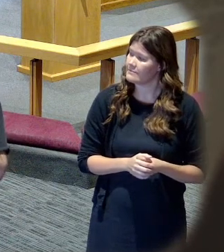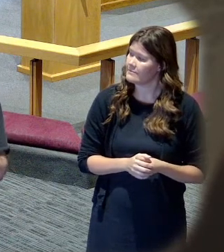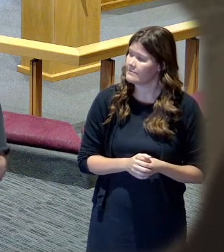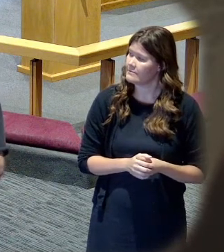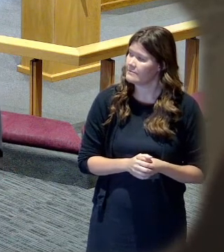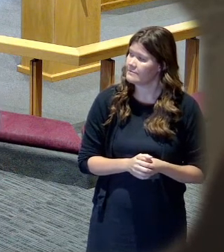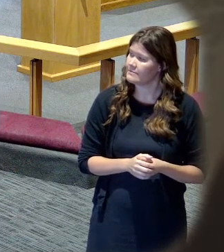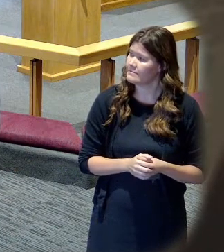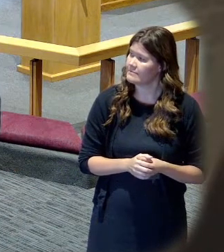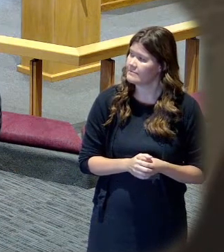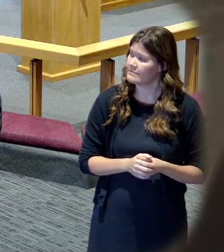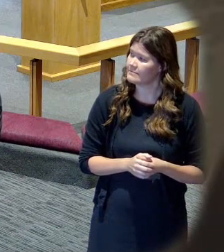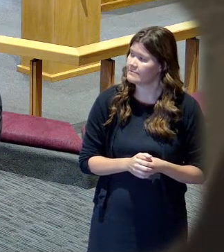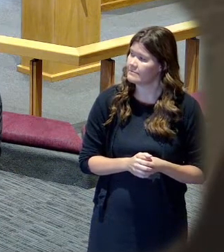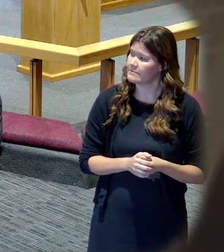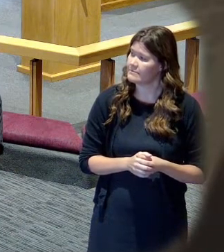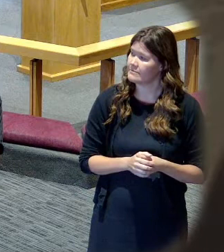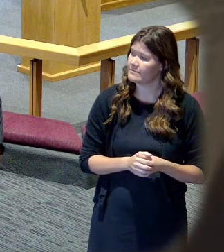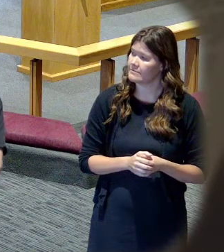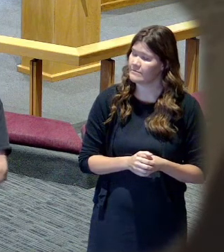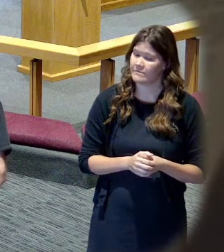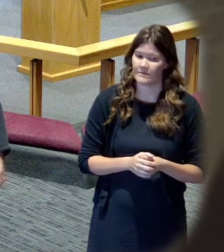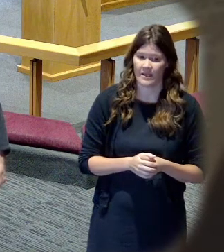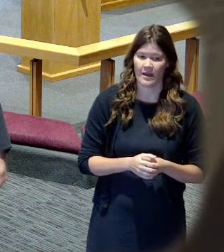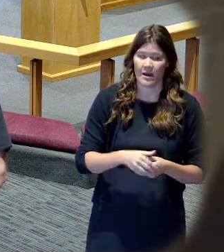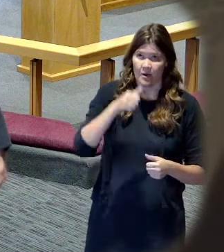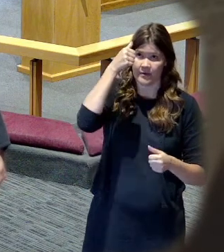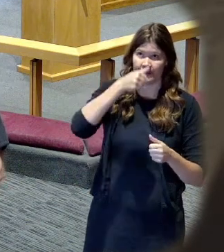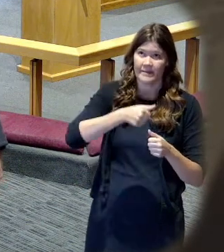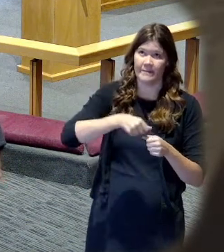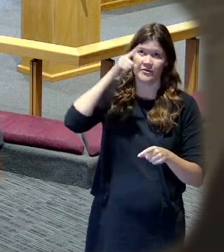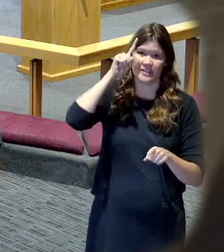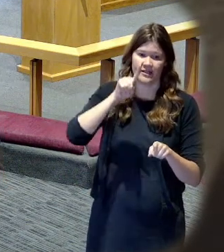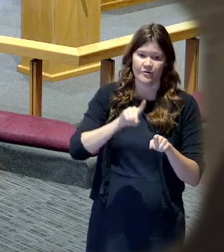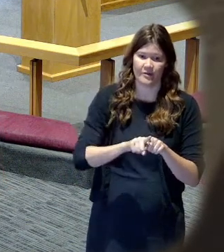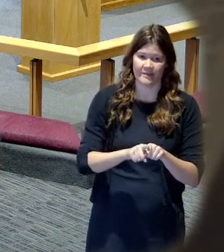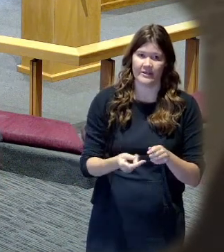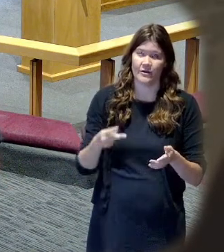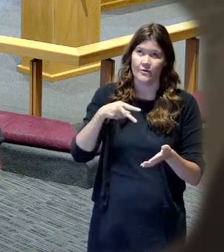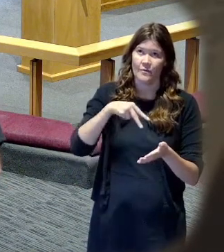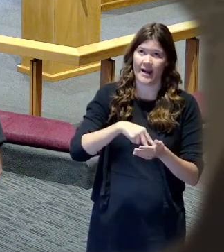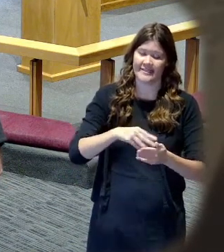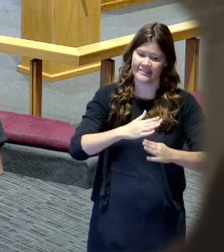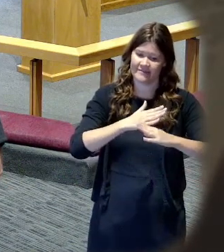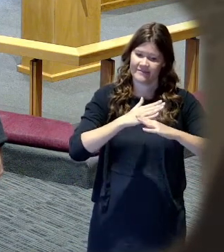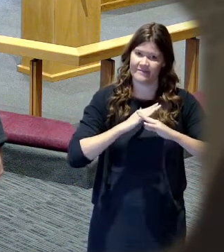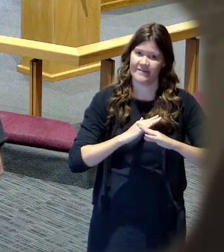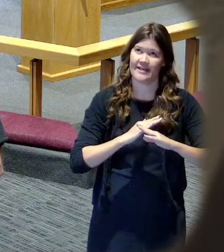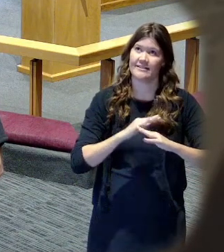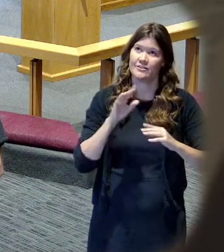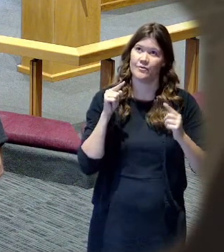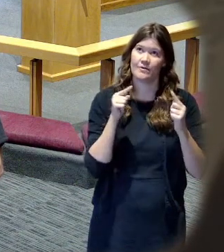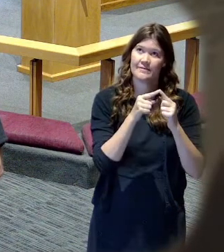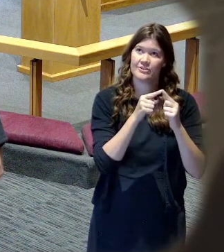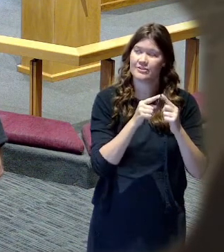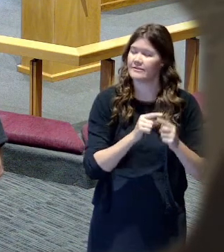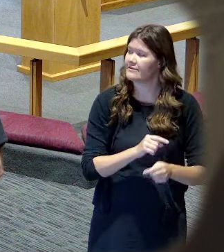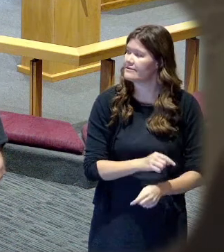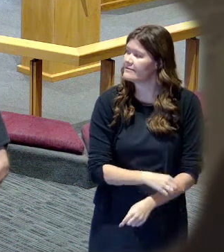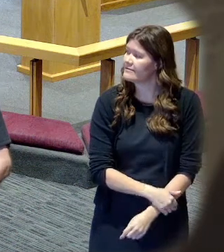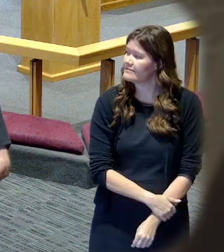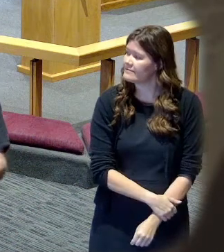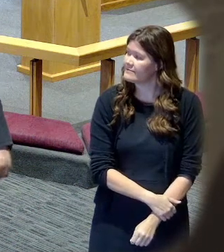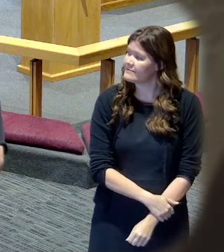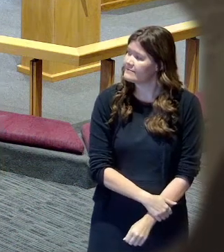Have regard for the covenant. Arise, O God, defend your cause. Glory be to the Father, and to